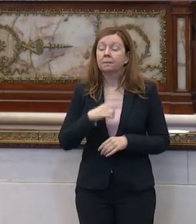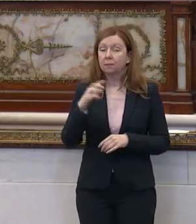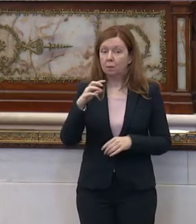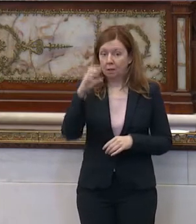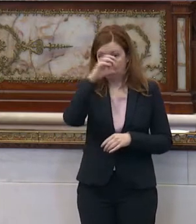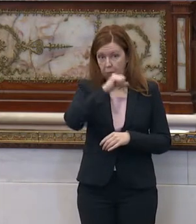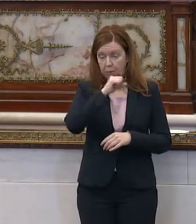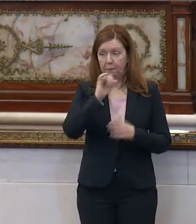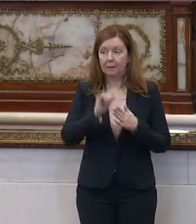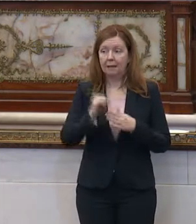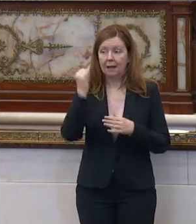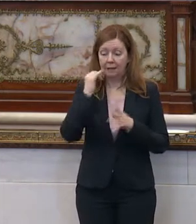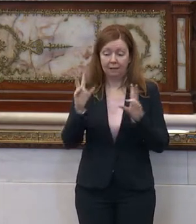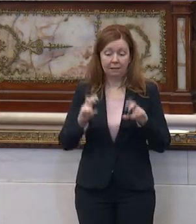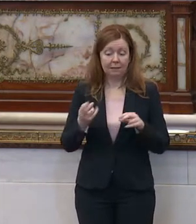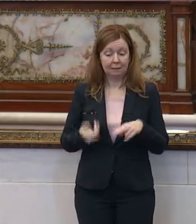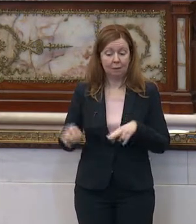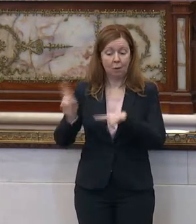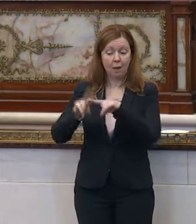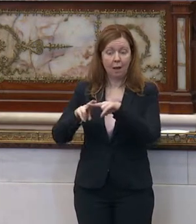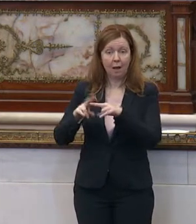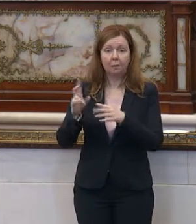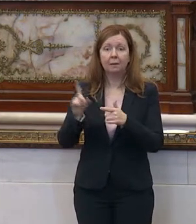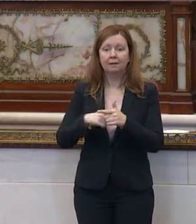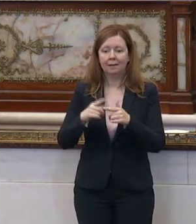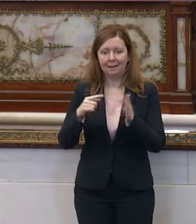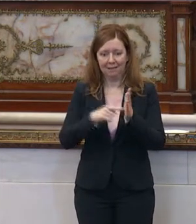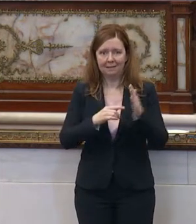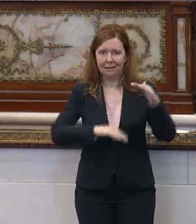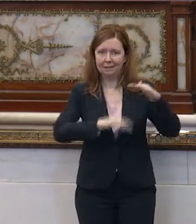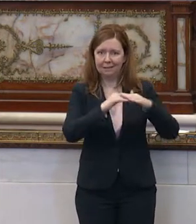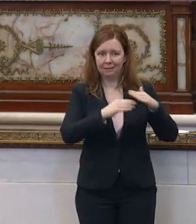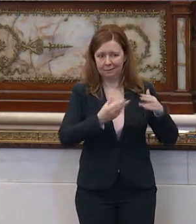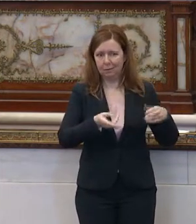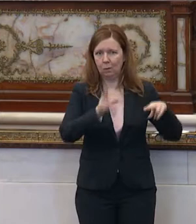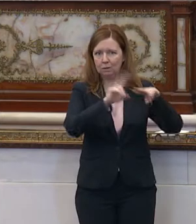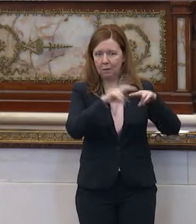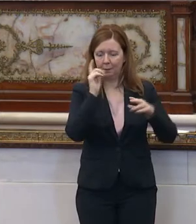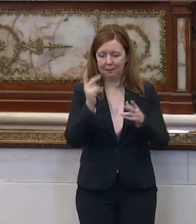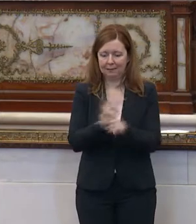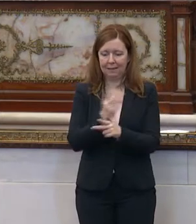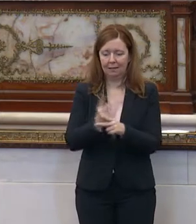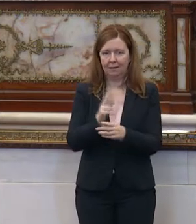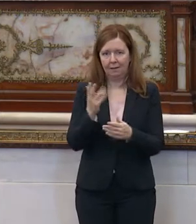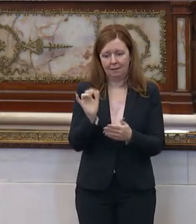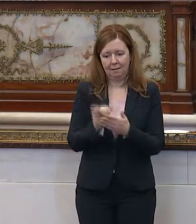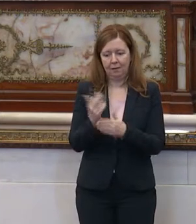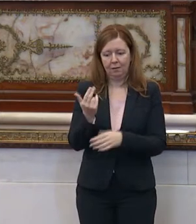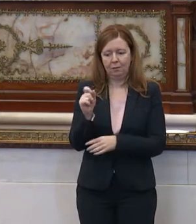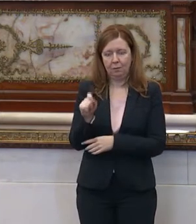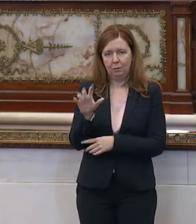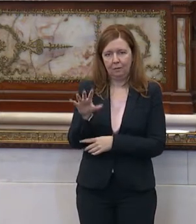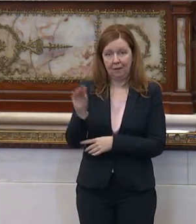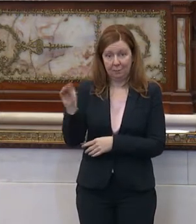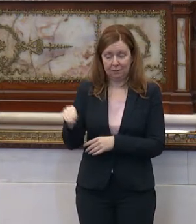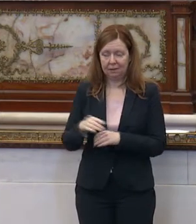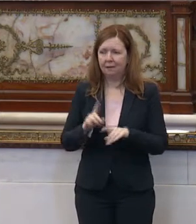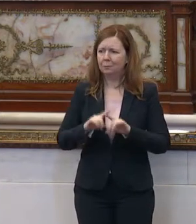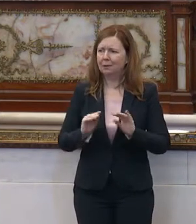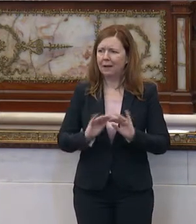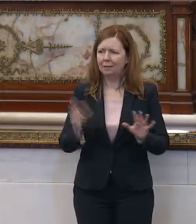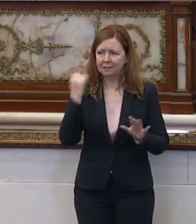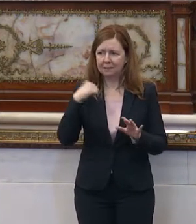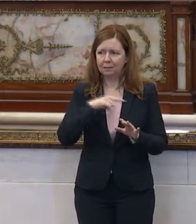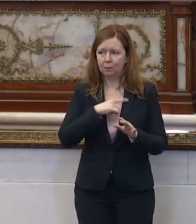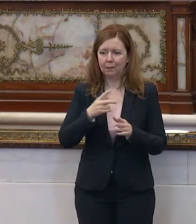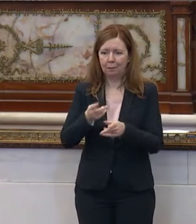that if the assessments go up, then our debt ceiling goes up because it's calculated at that 13.5%. But obviously, if